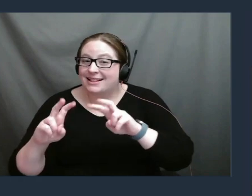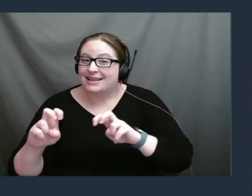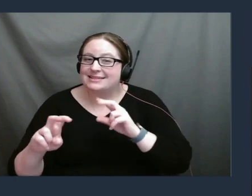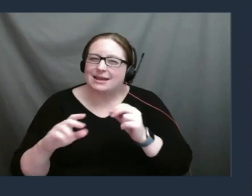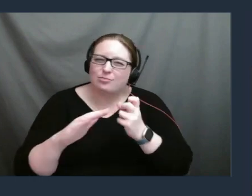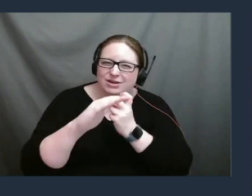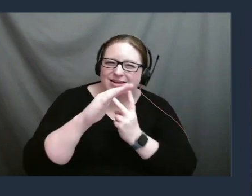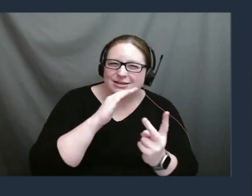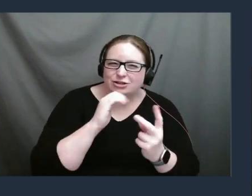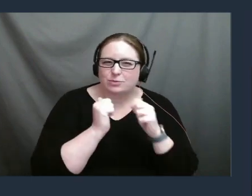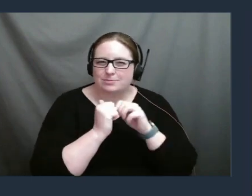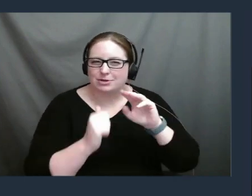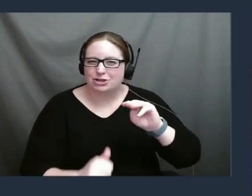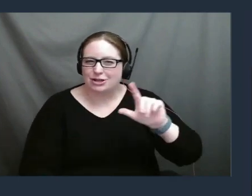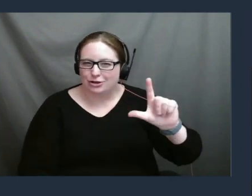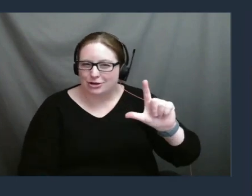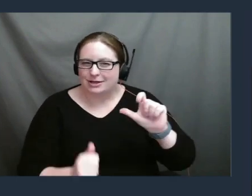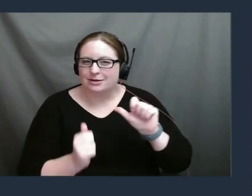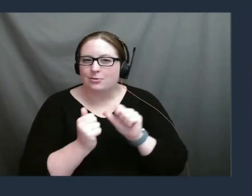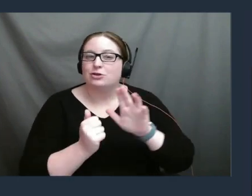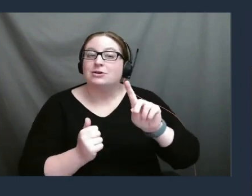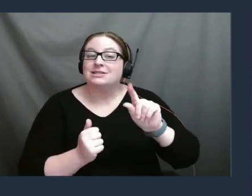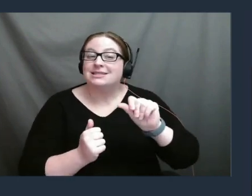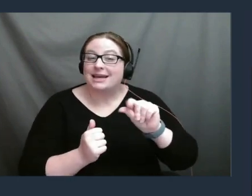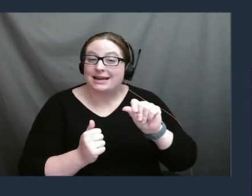your data in real time.